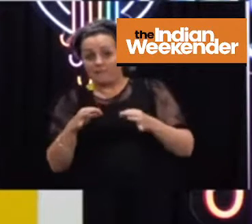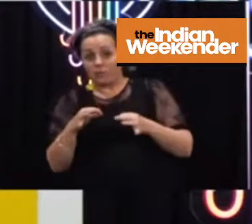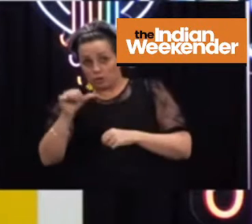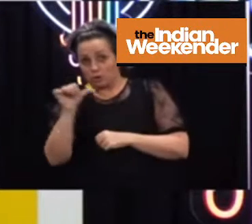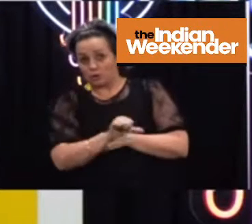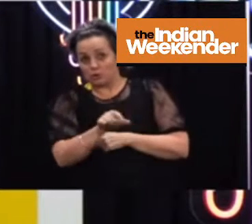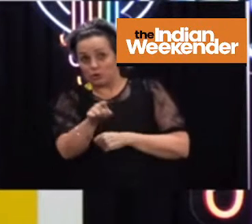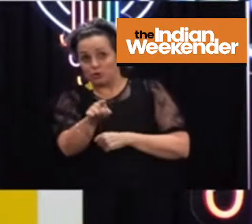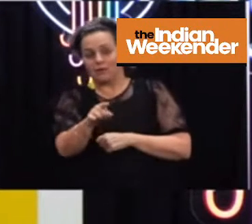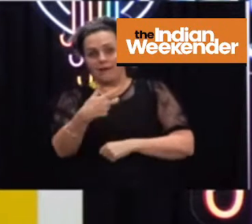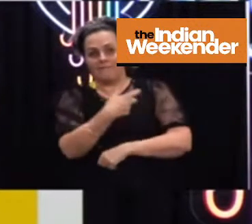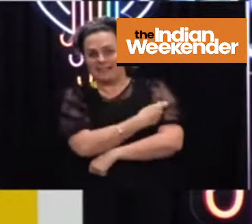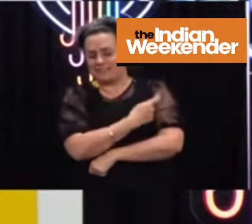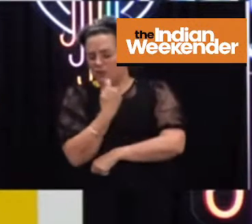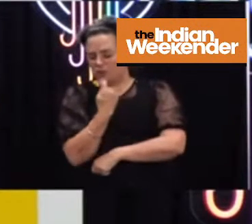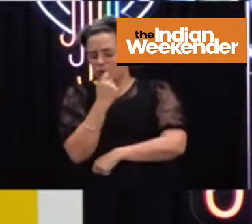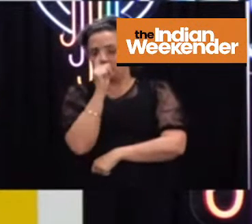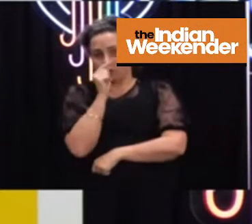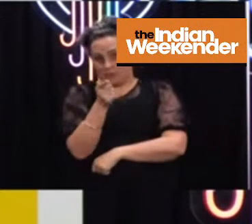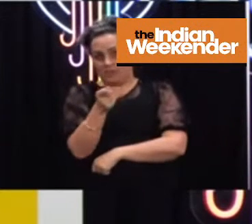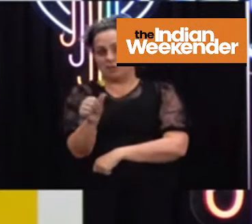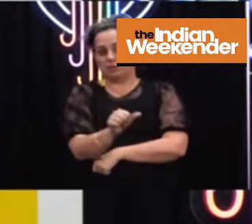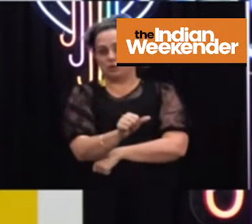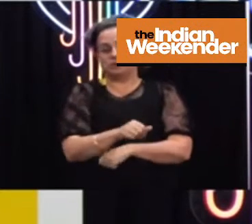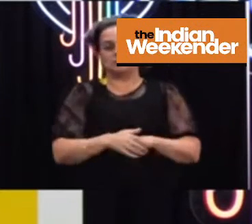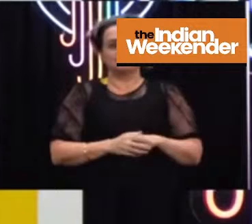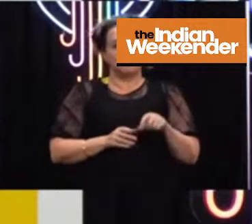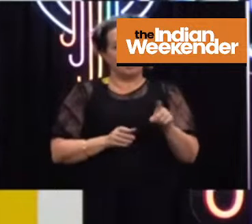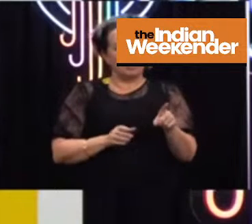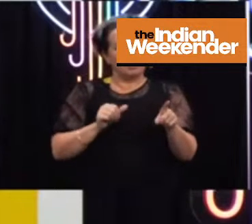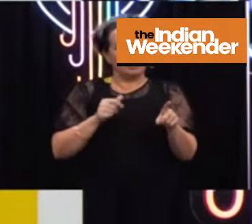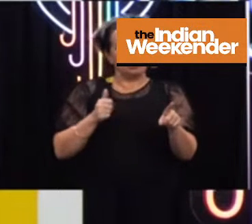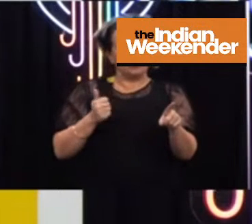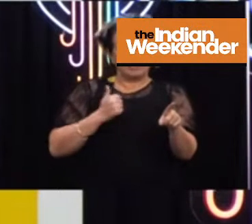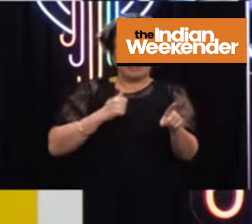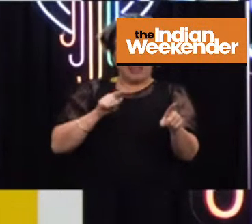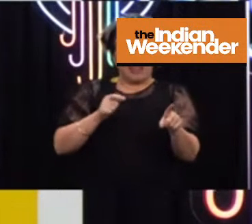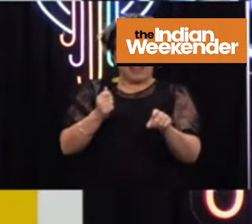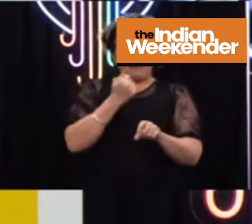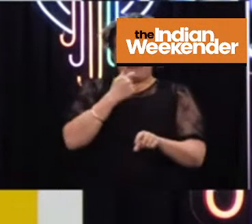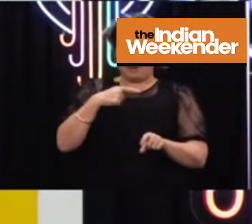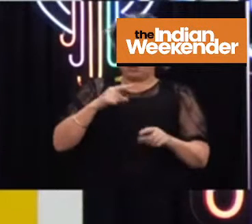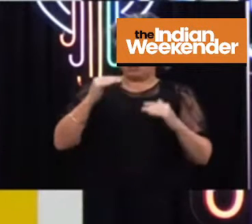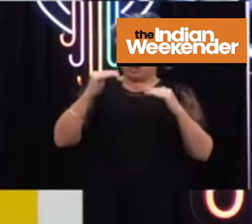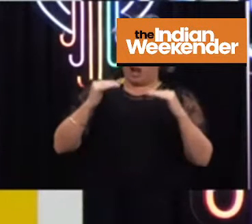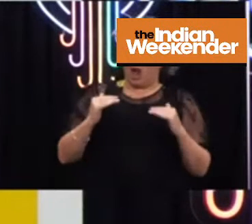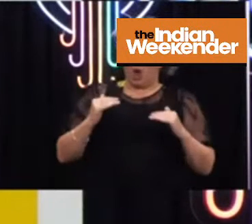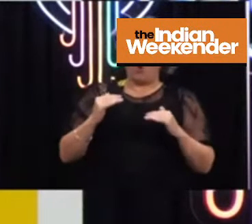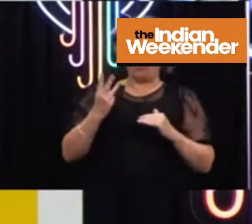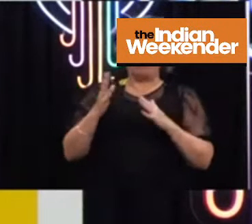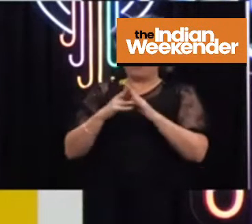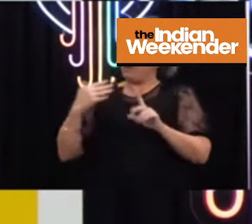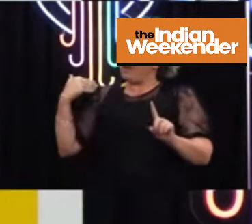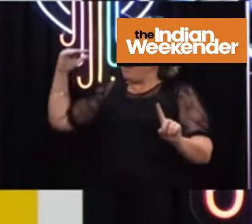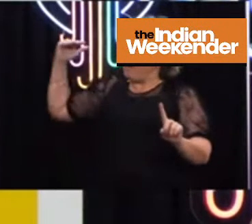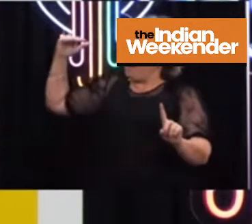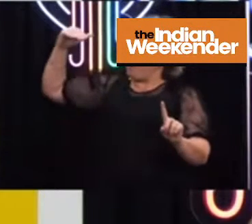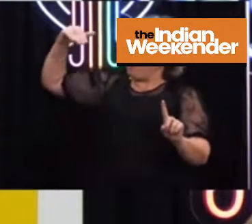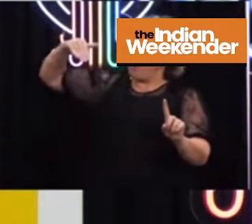bring it forward. Get vaccinated as soon as possible. That number, because it does feel low compared to the last 3 weeks. Were you expecting this